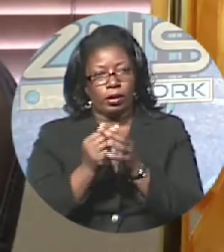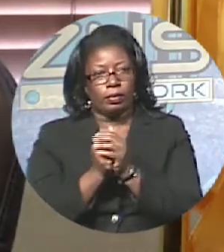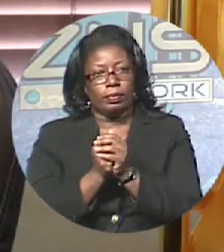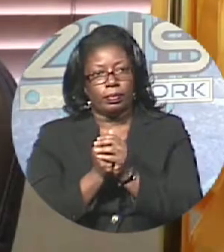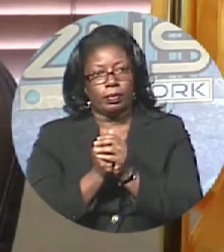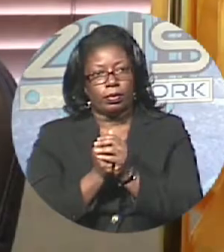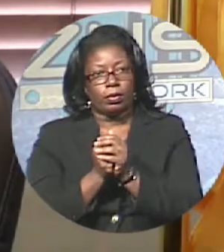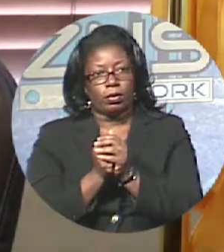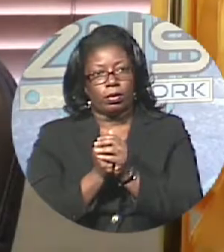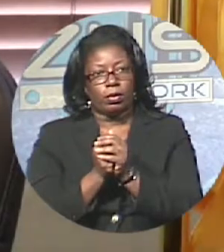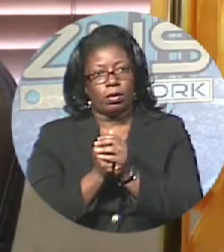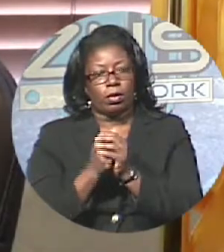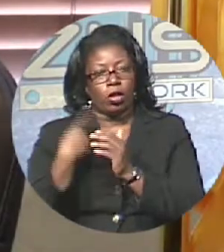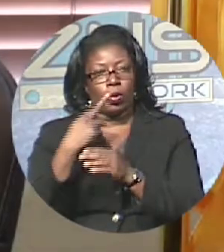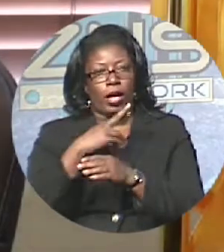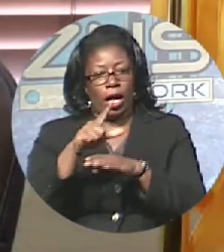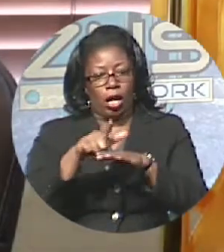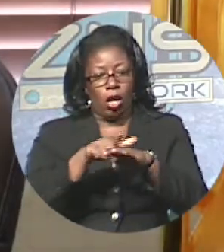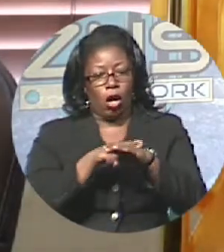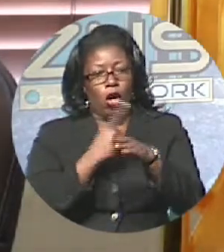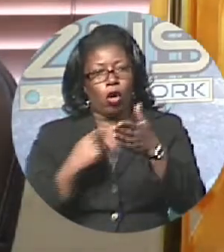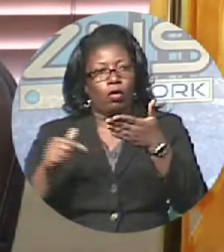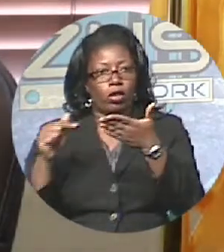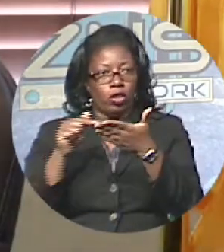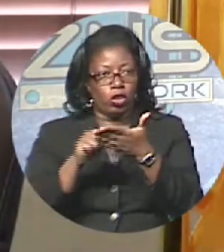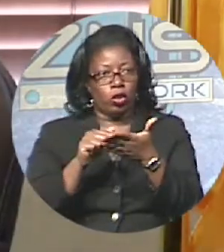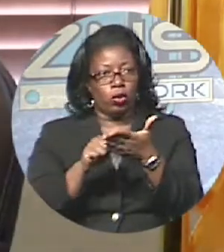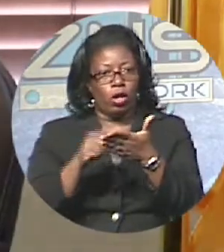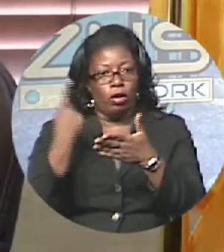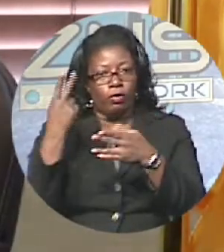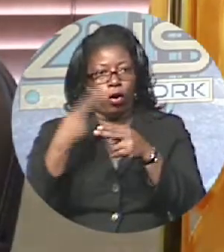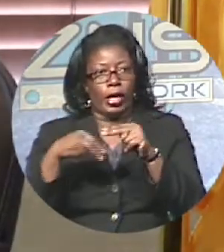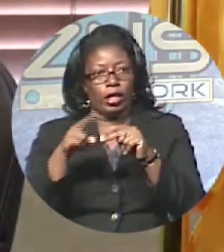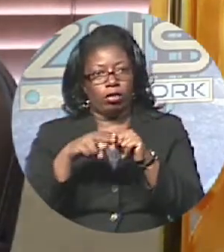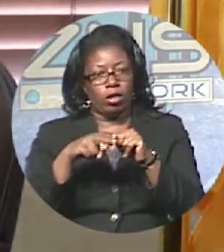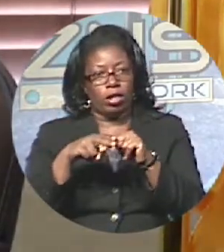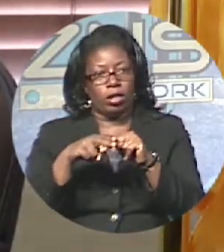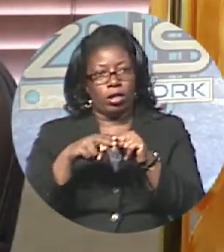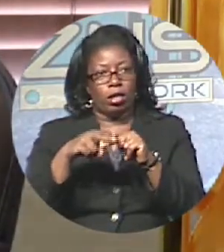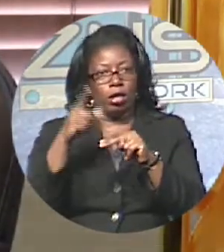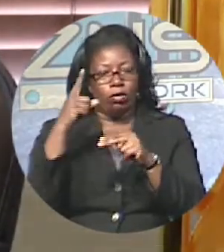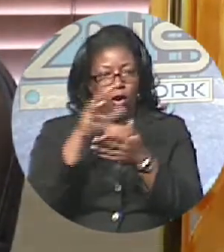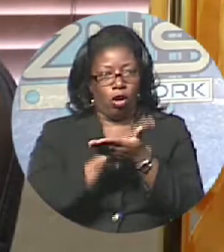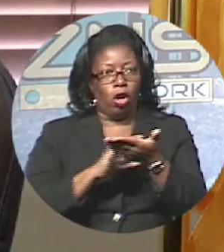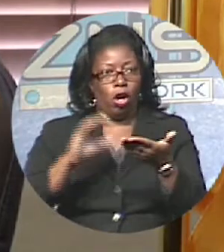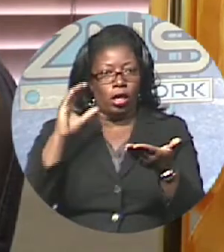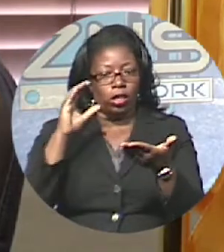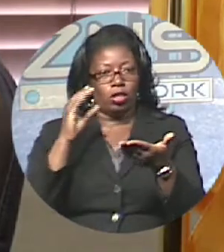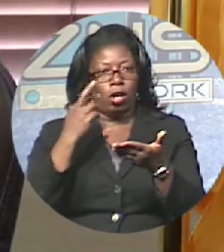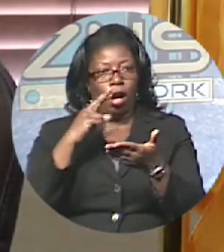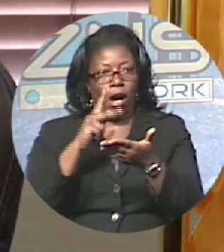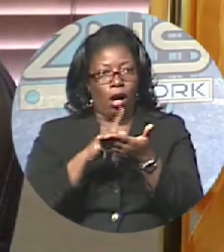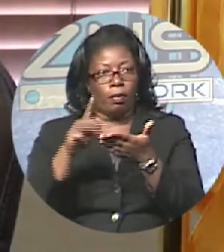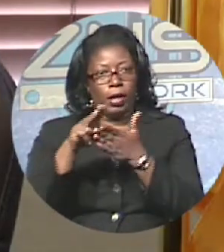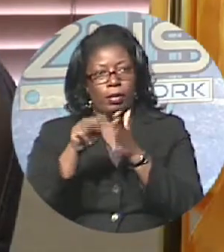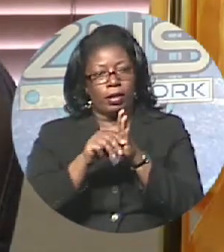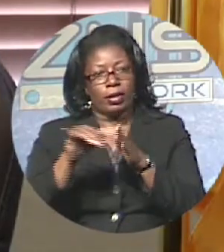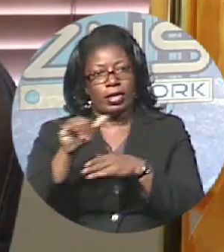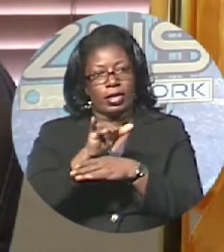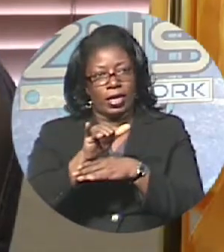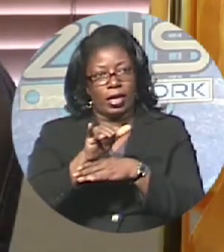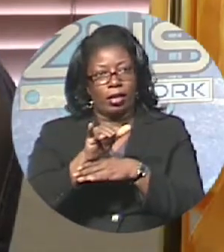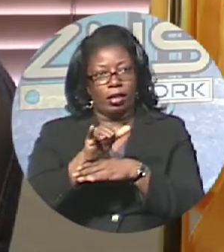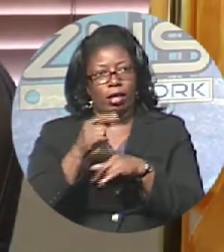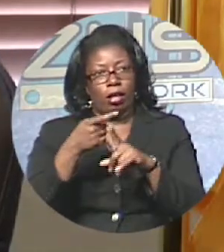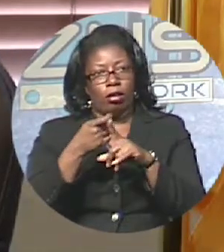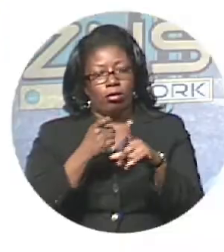are long overdue in having fee increases at the college. Our tuition has been the same since the